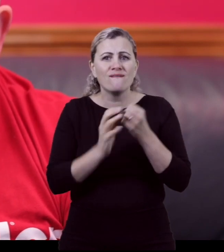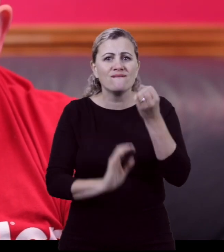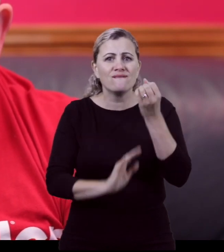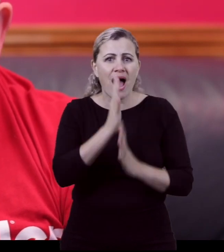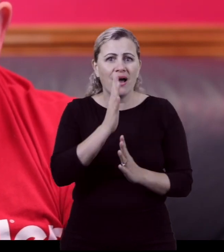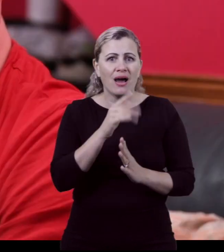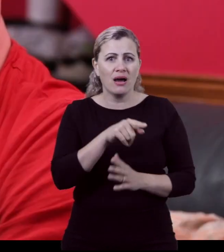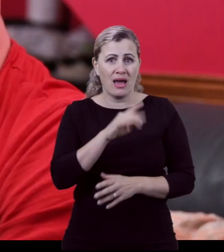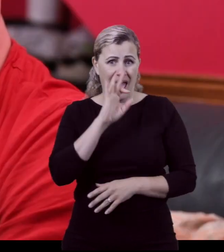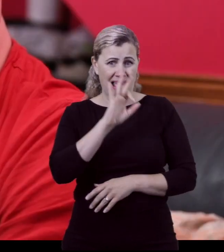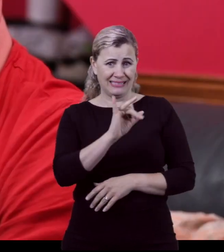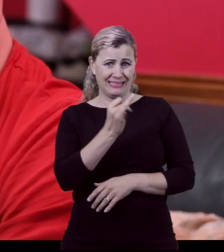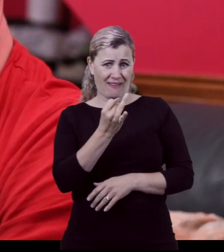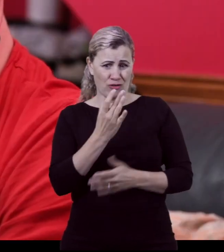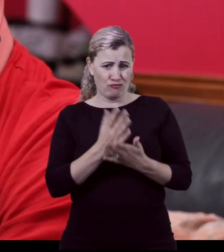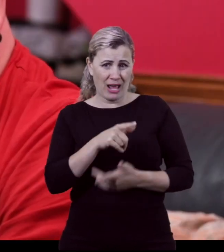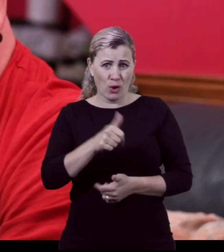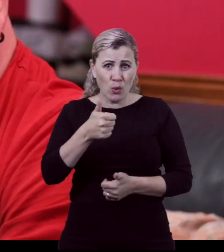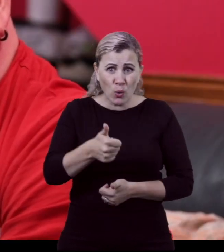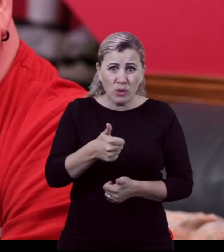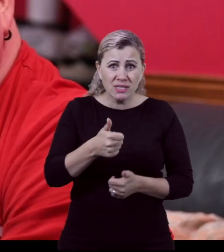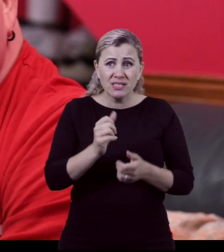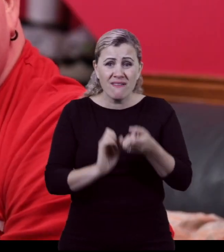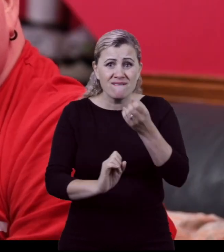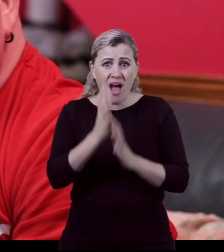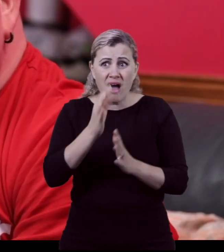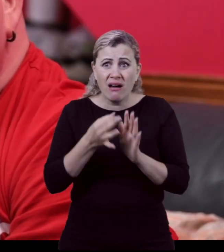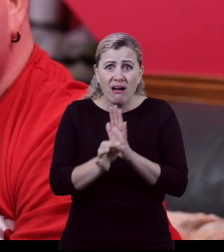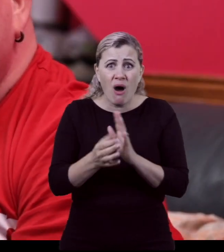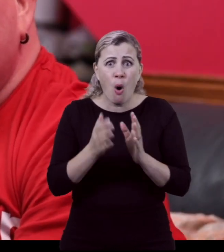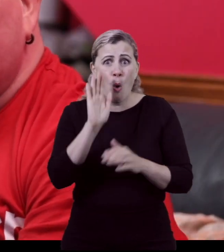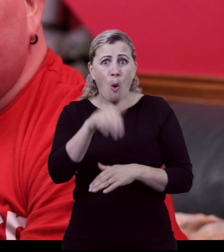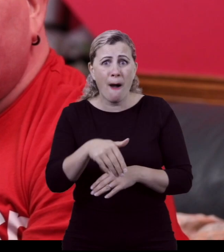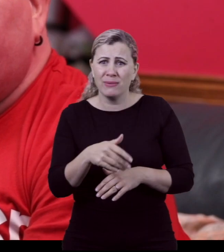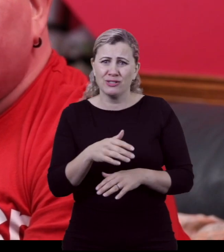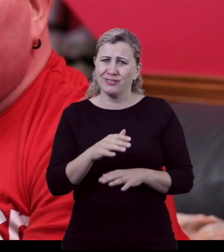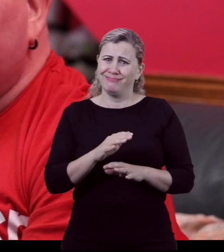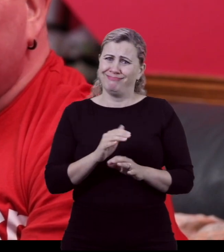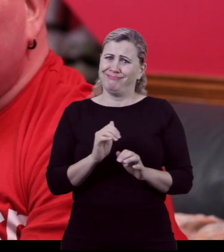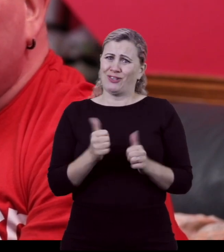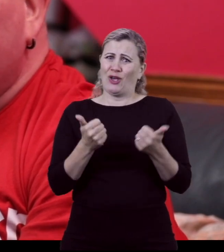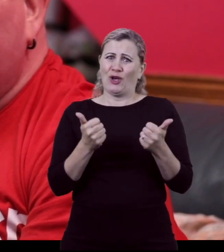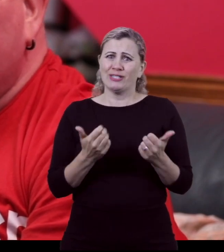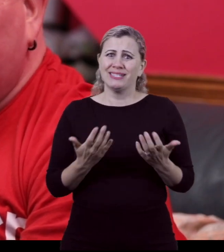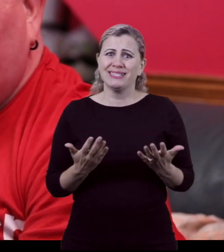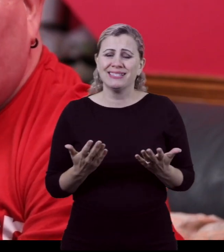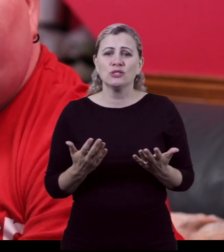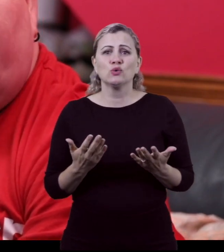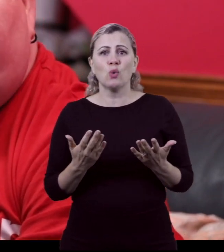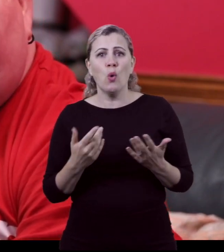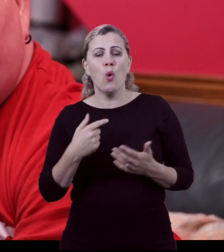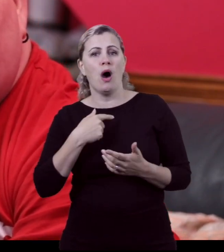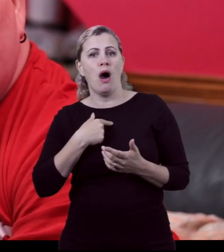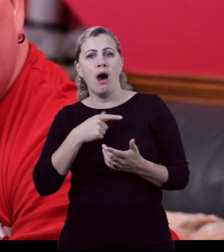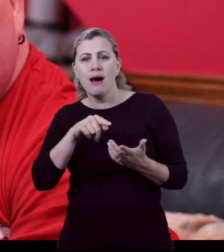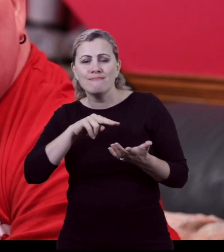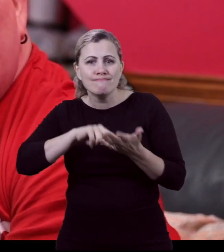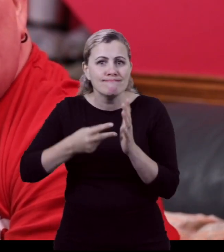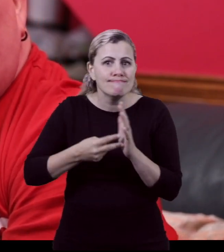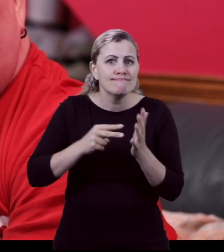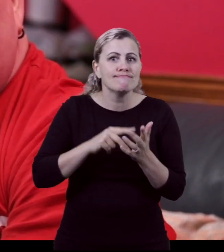scheme. Well, it is amazing. Like, you know, those old people can't get stuff